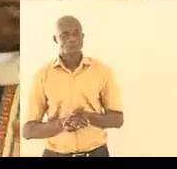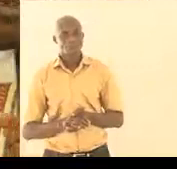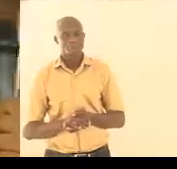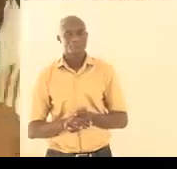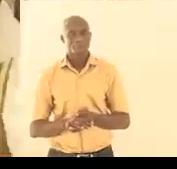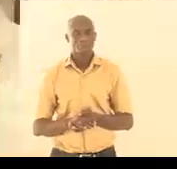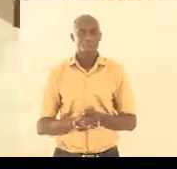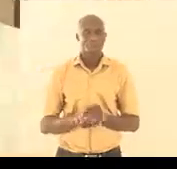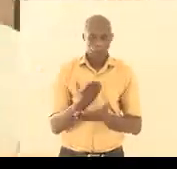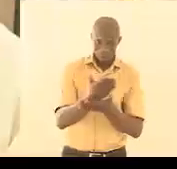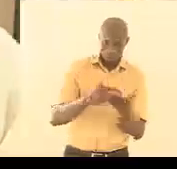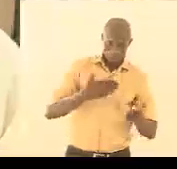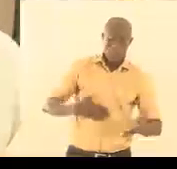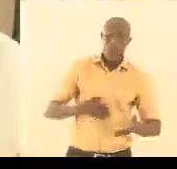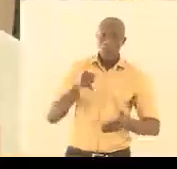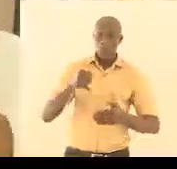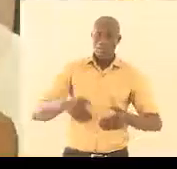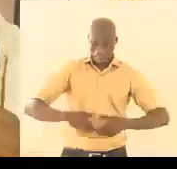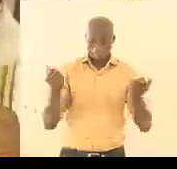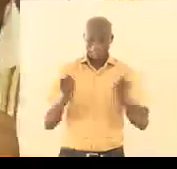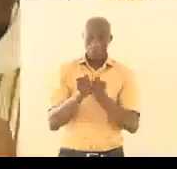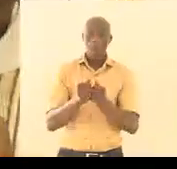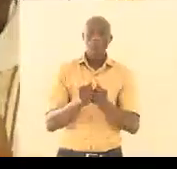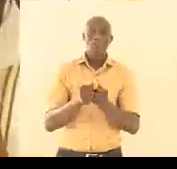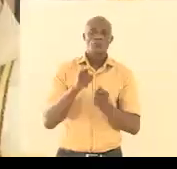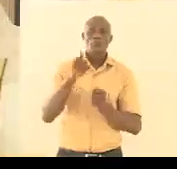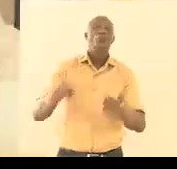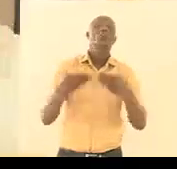Right? Somebody that you are angry with,